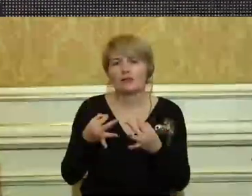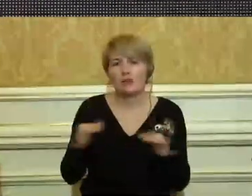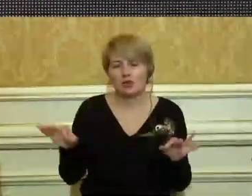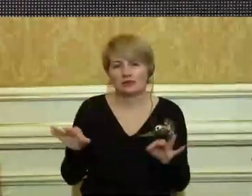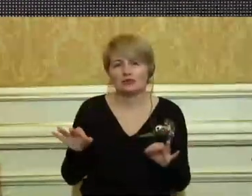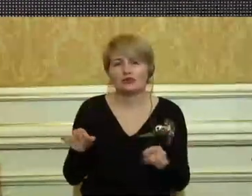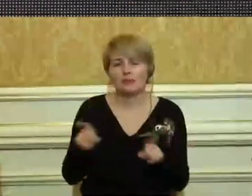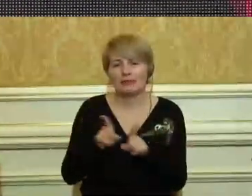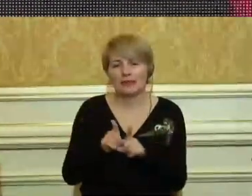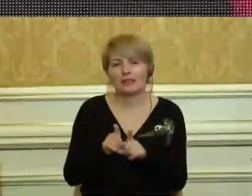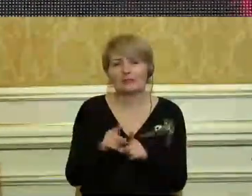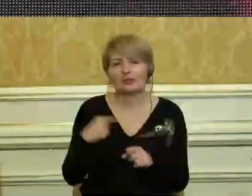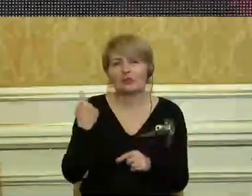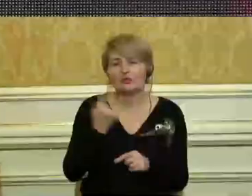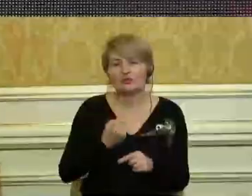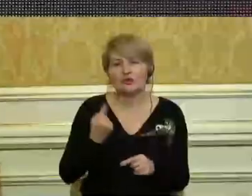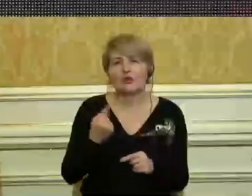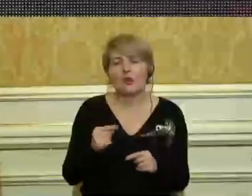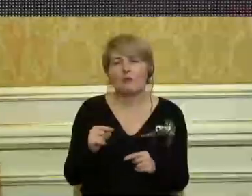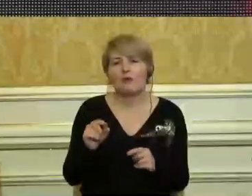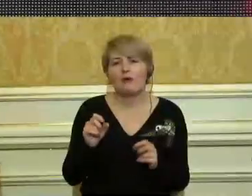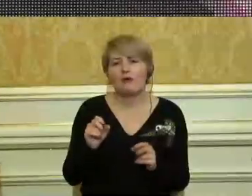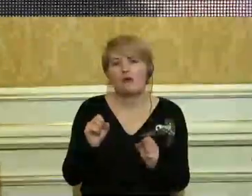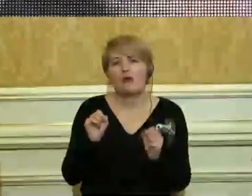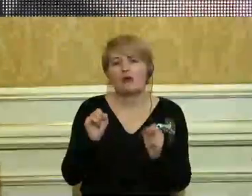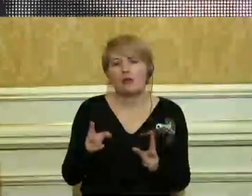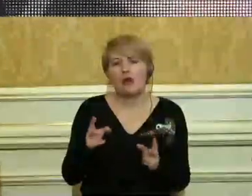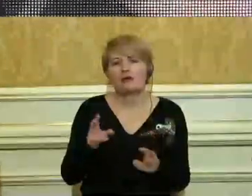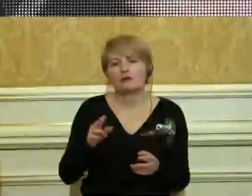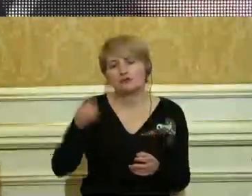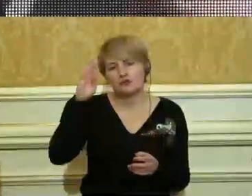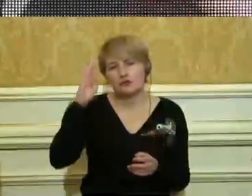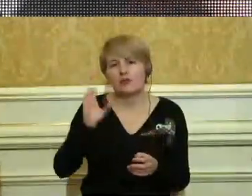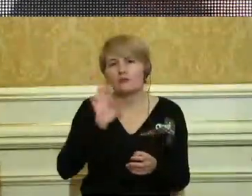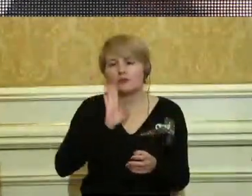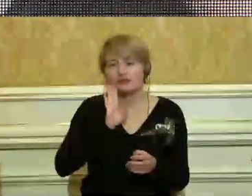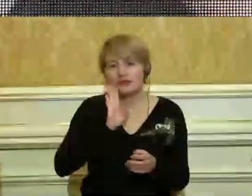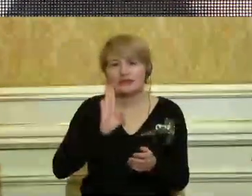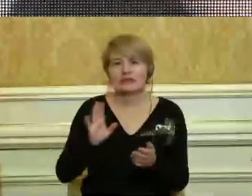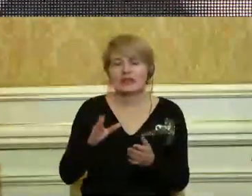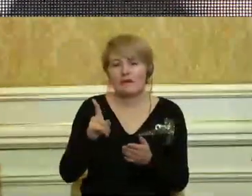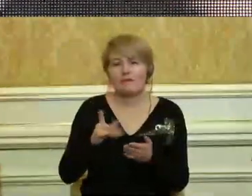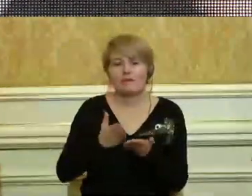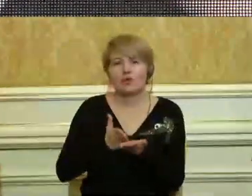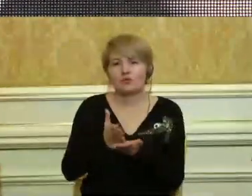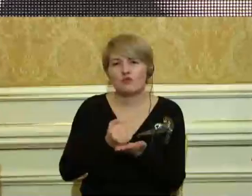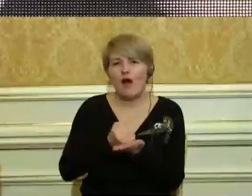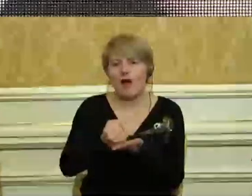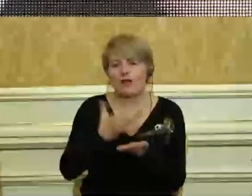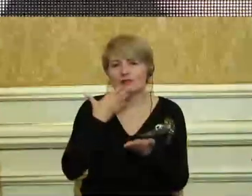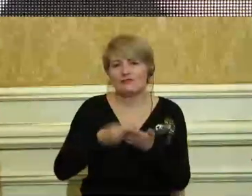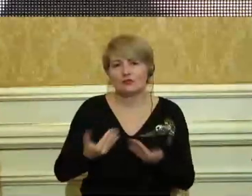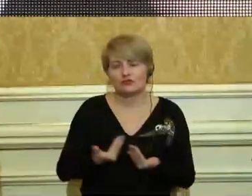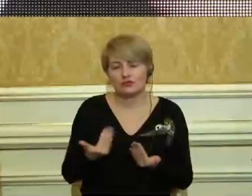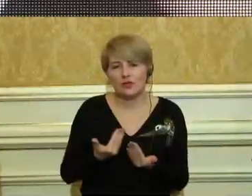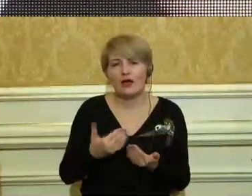a member of political party, advance in political life. So of course there are many obstacles to women